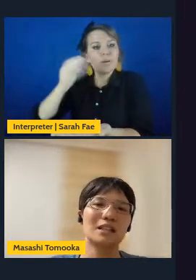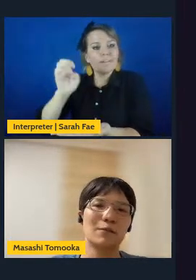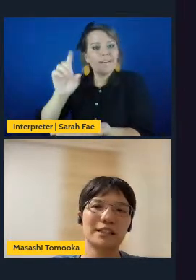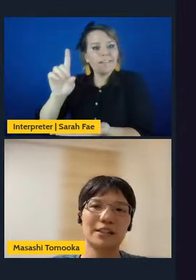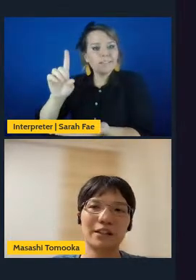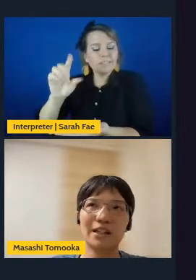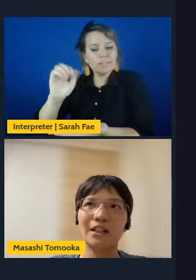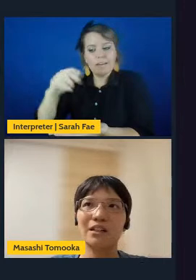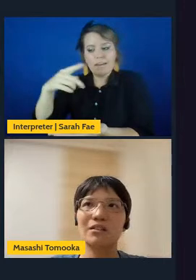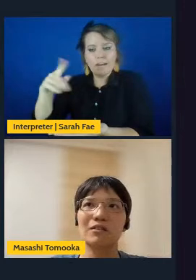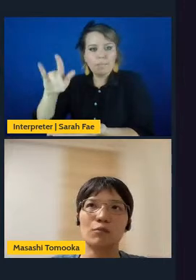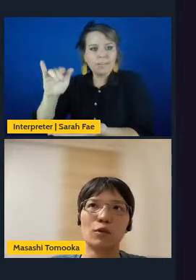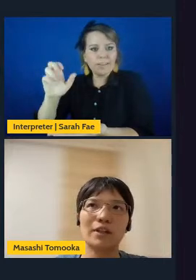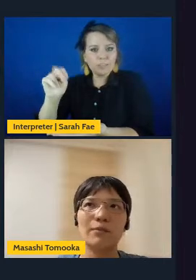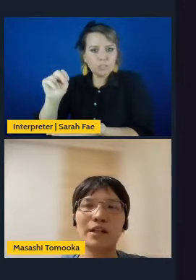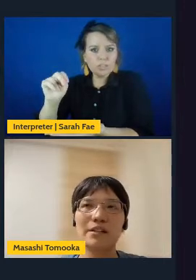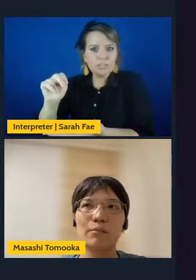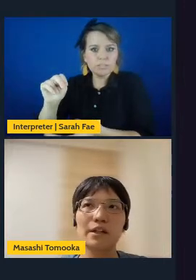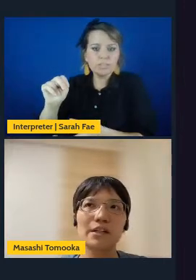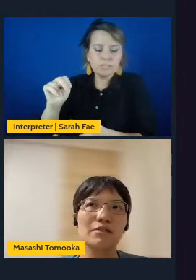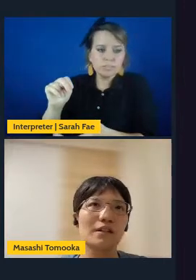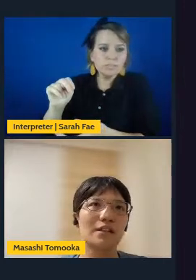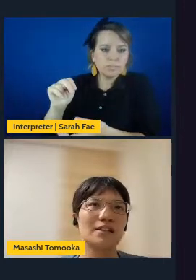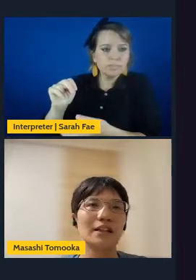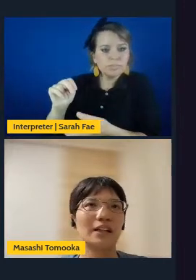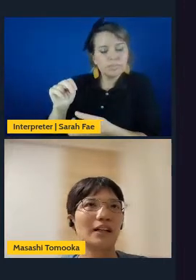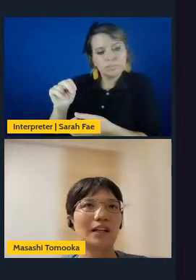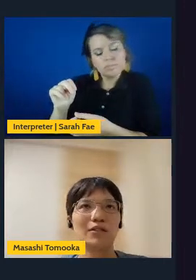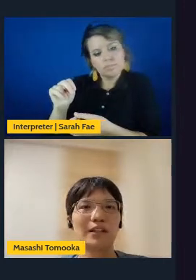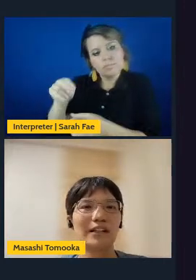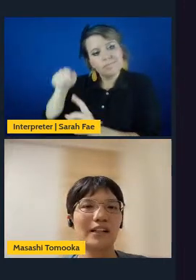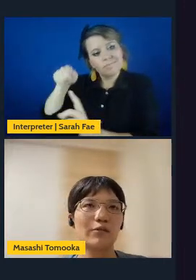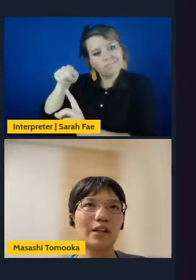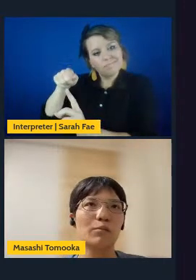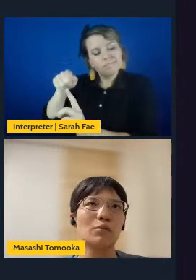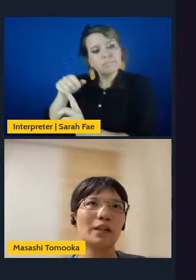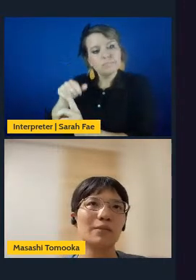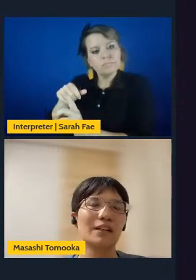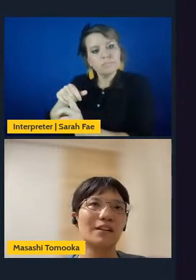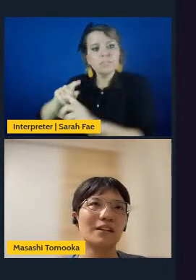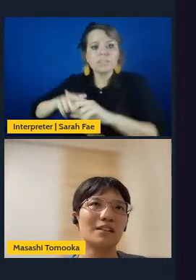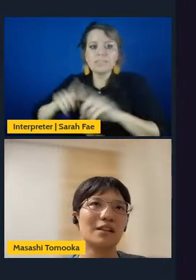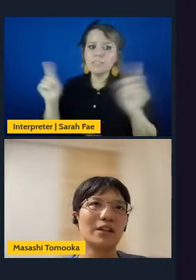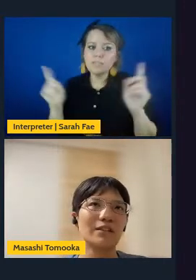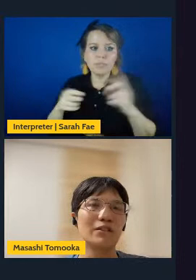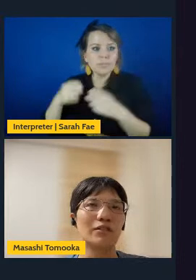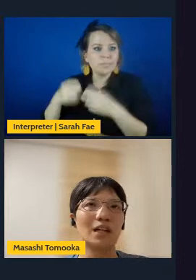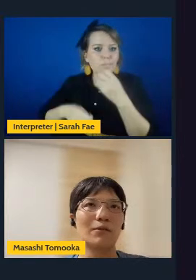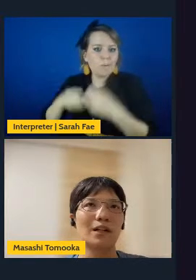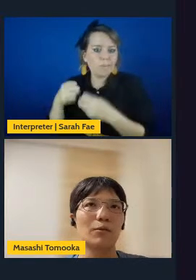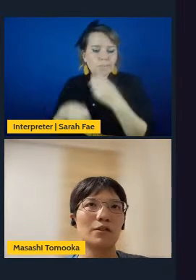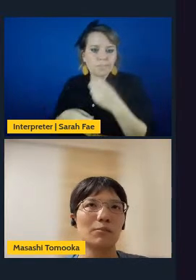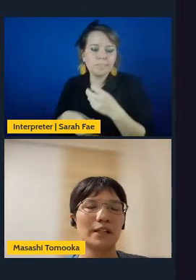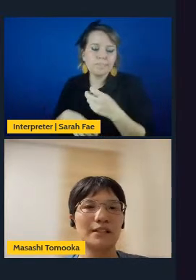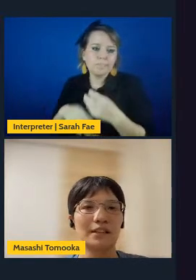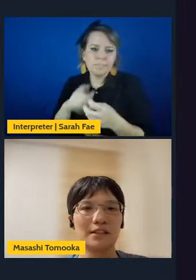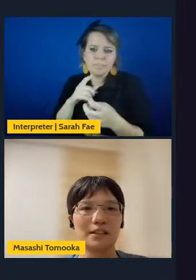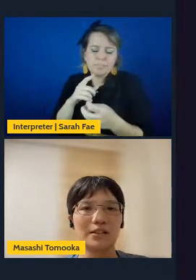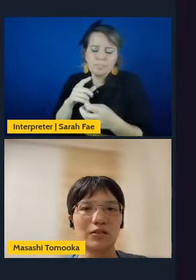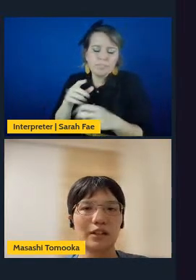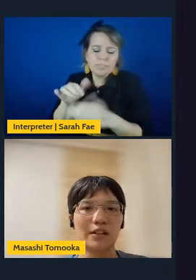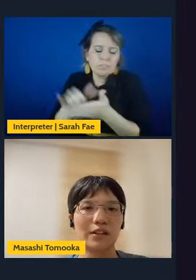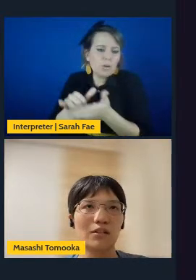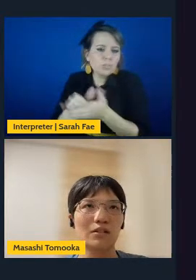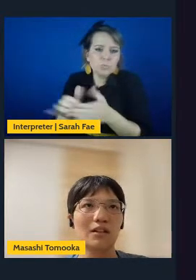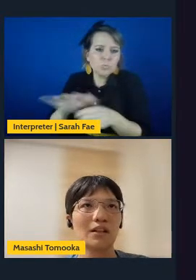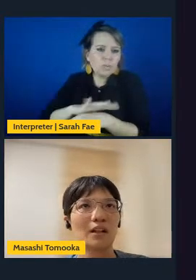with server-side rendering or a multi-page application is totally a different problem, and it's difficult to cover both topics in this